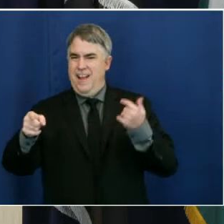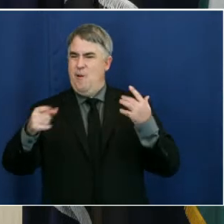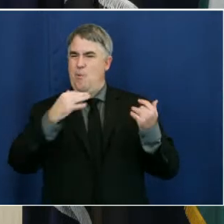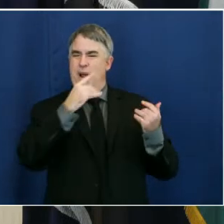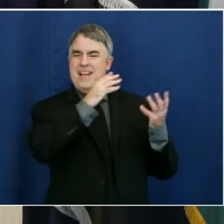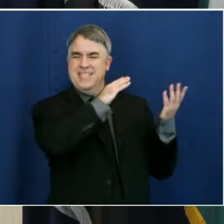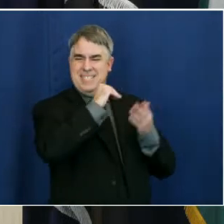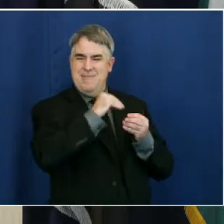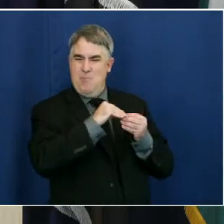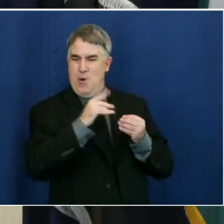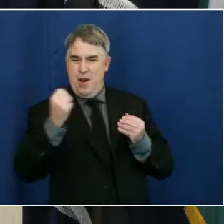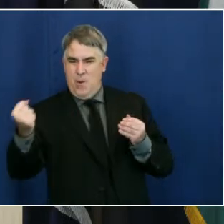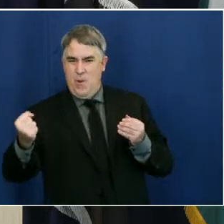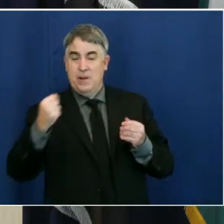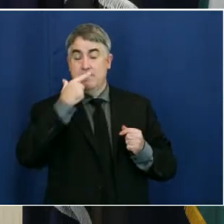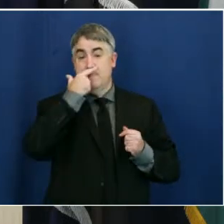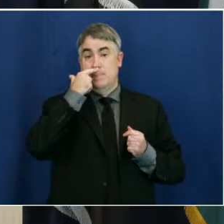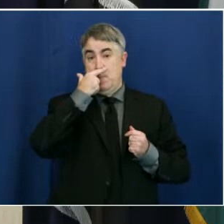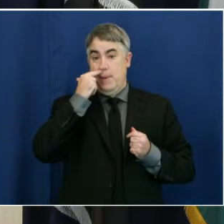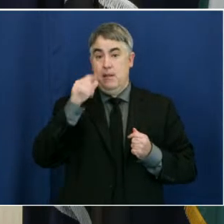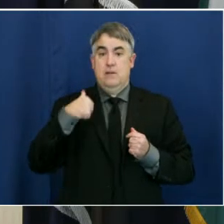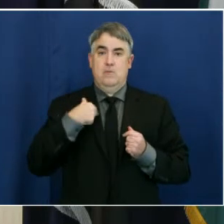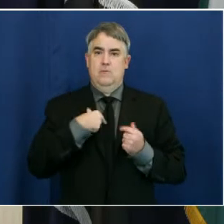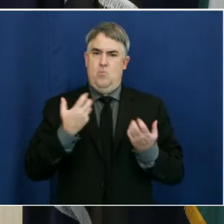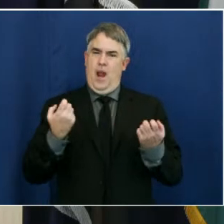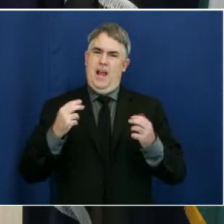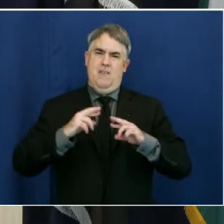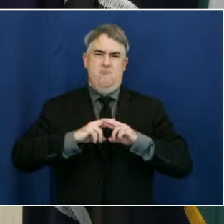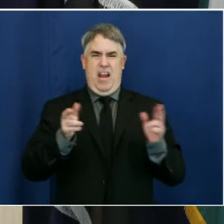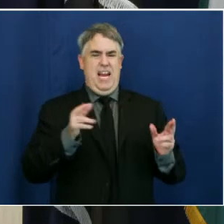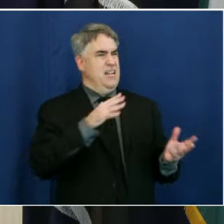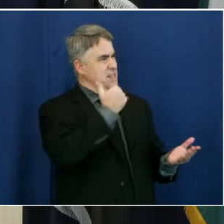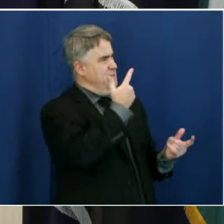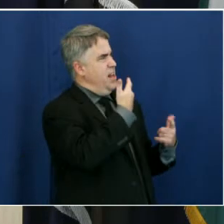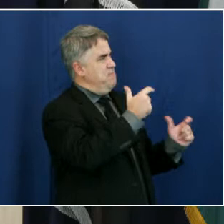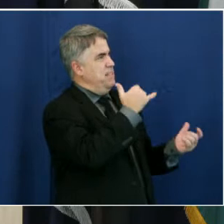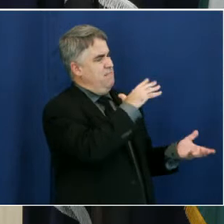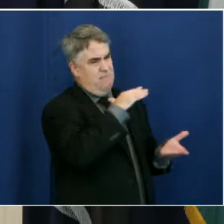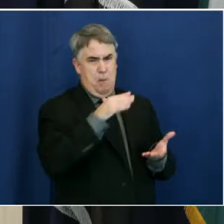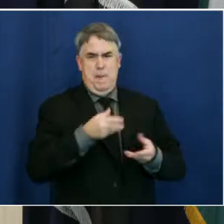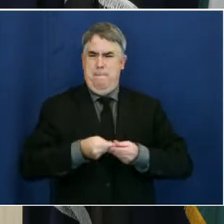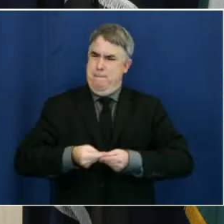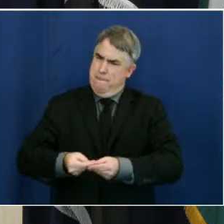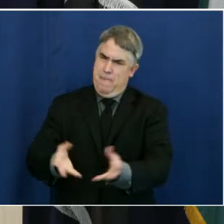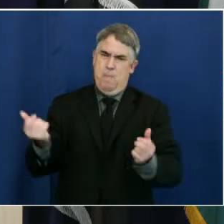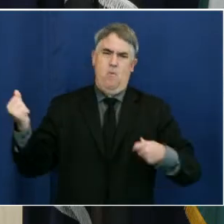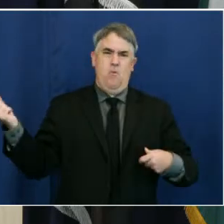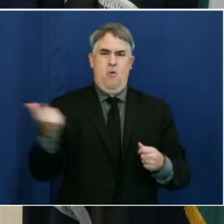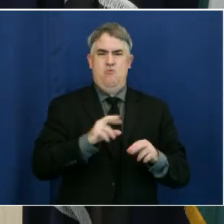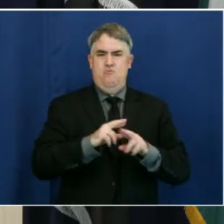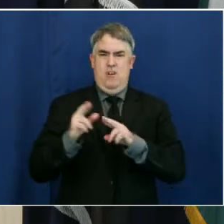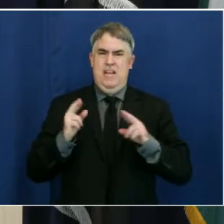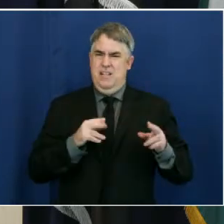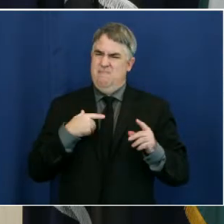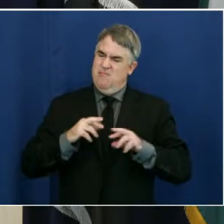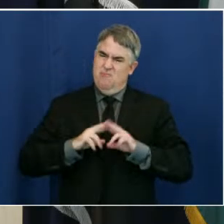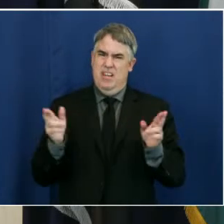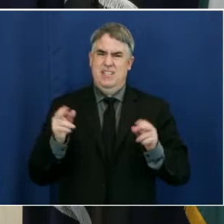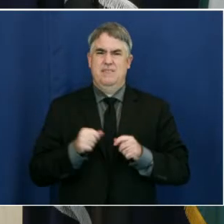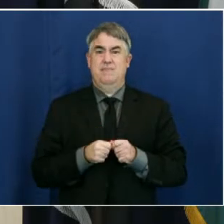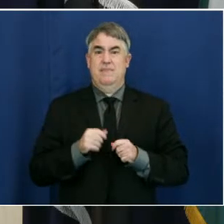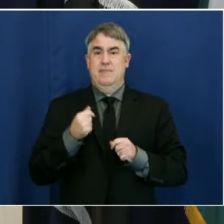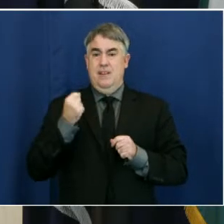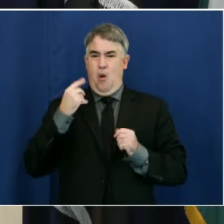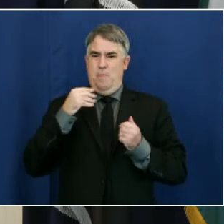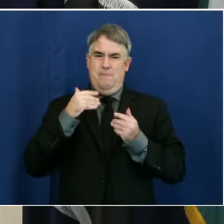of vaccines arrive very quickly than not, and so we're not in any way complaining about that, but certainly hoping to see an increase in